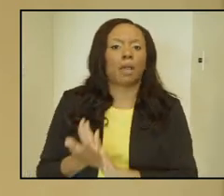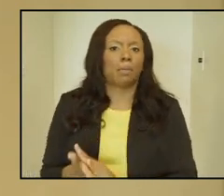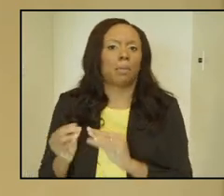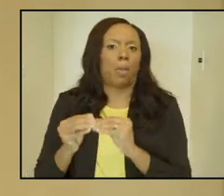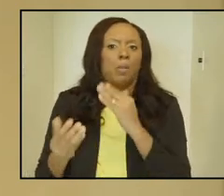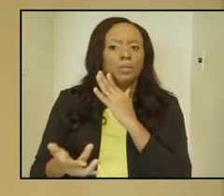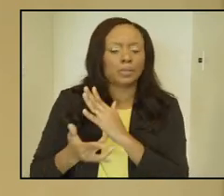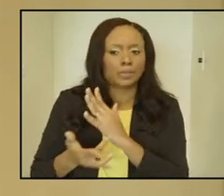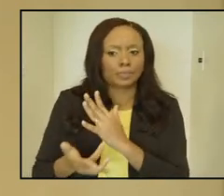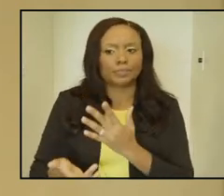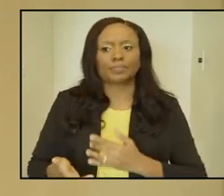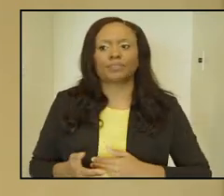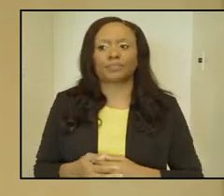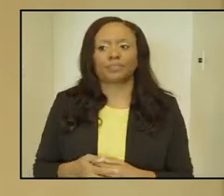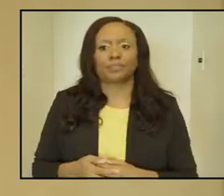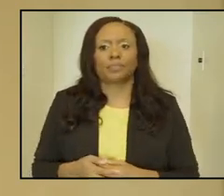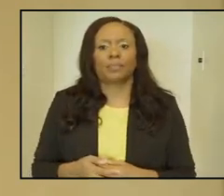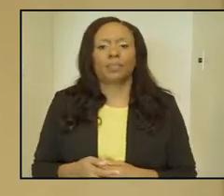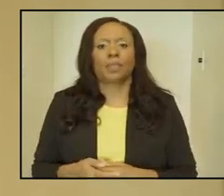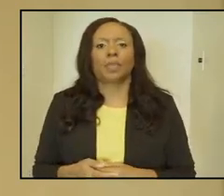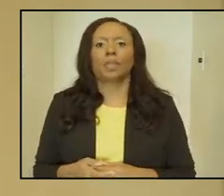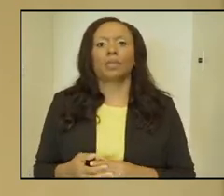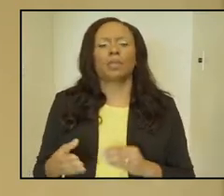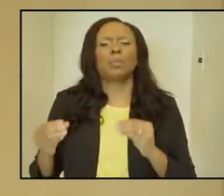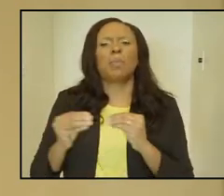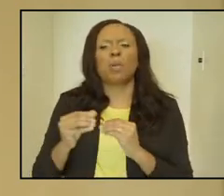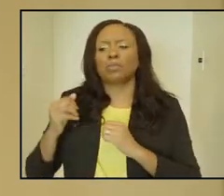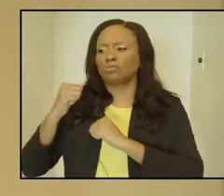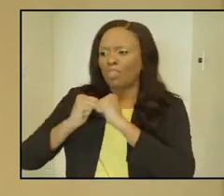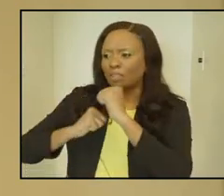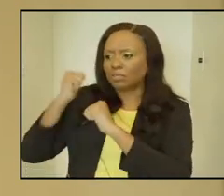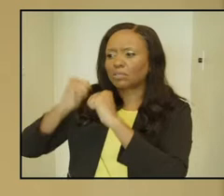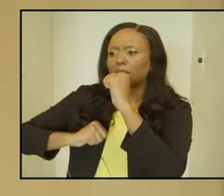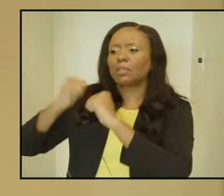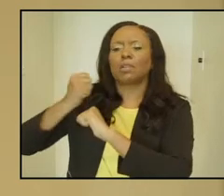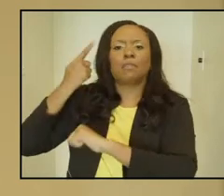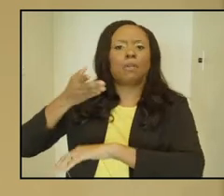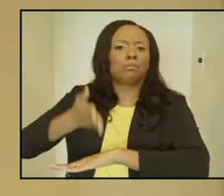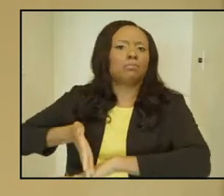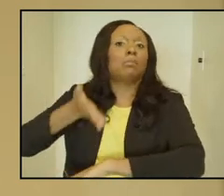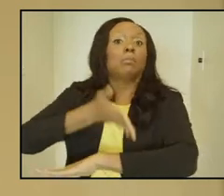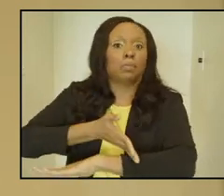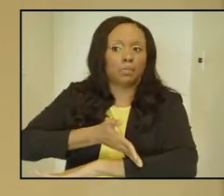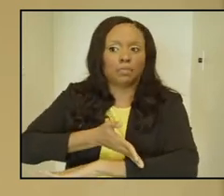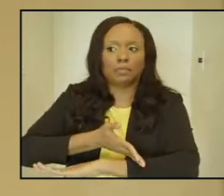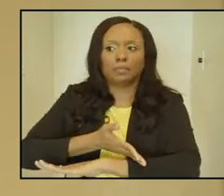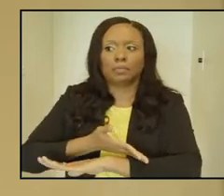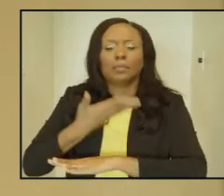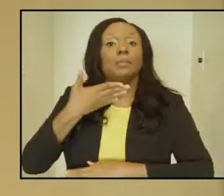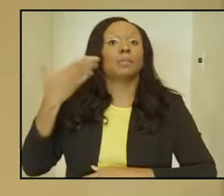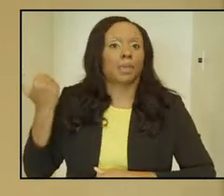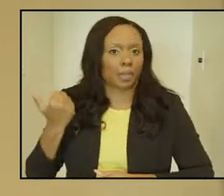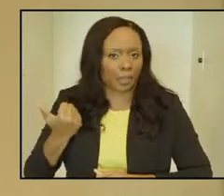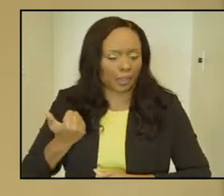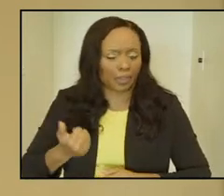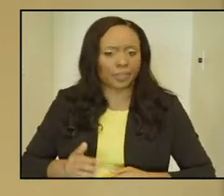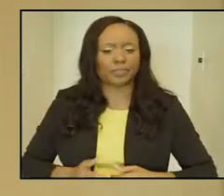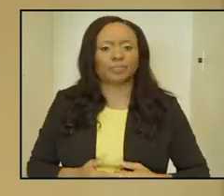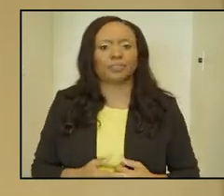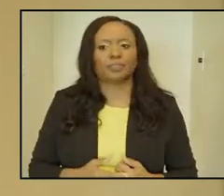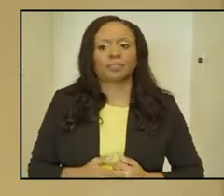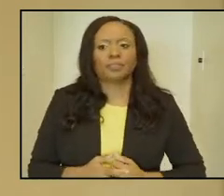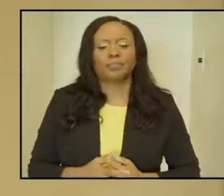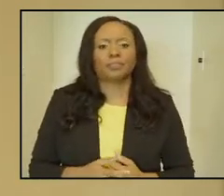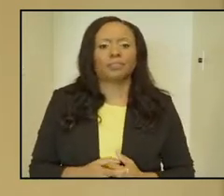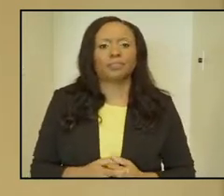A future grounded in robust digital infrastructure aimed at improving efficiency and effectiveness. And I'm proud to say